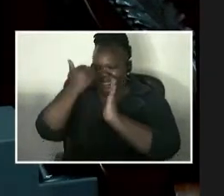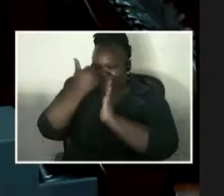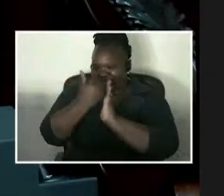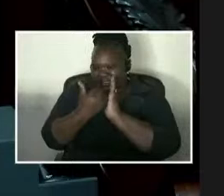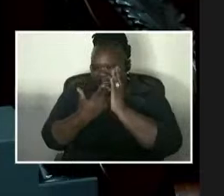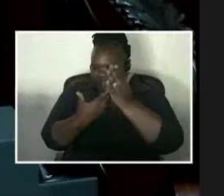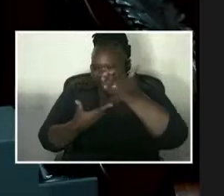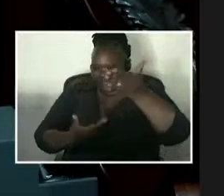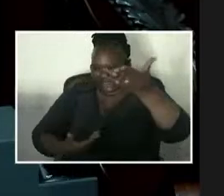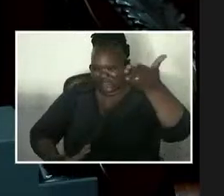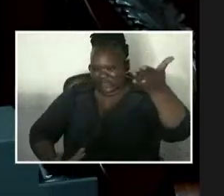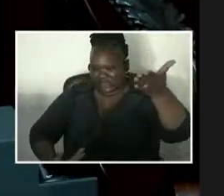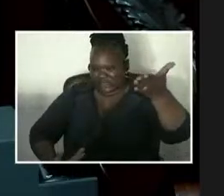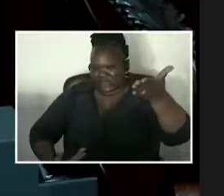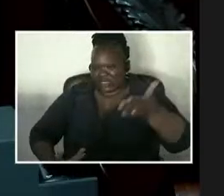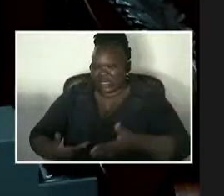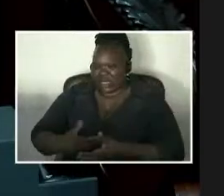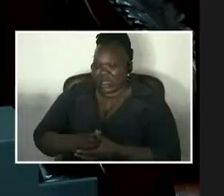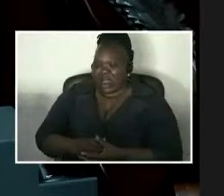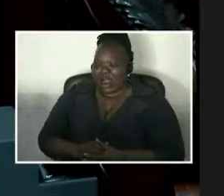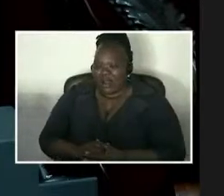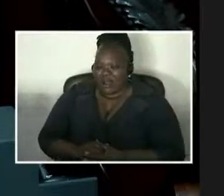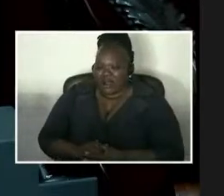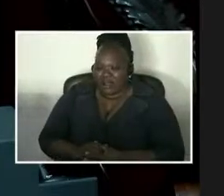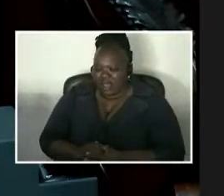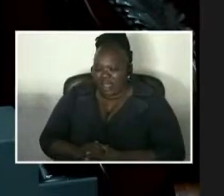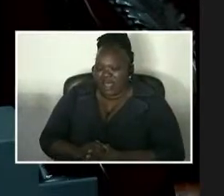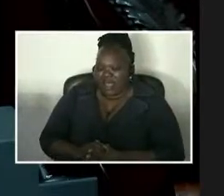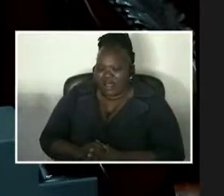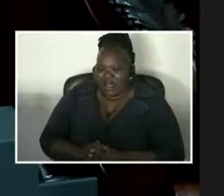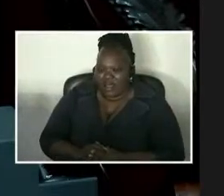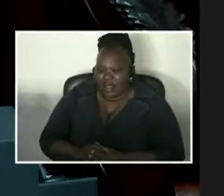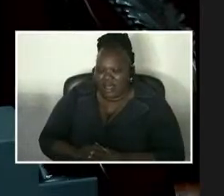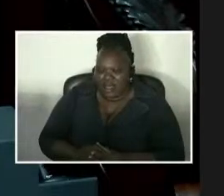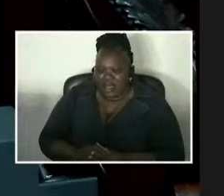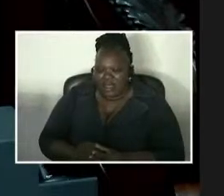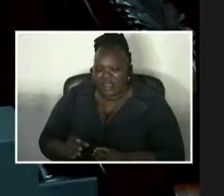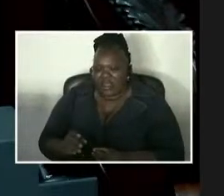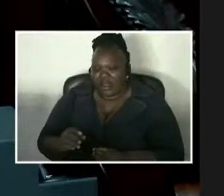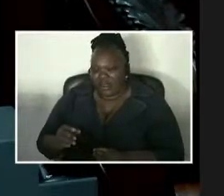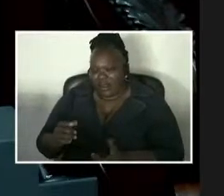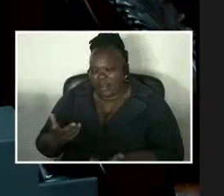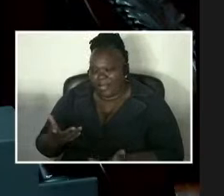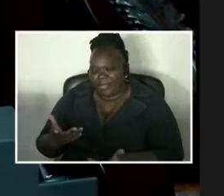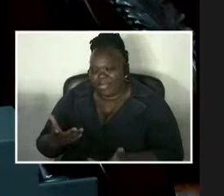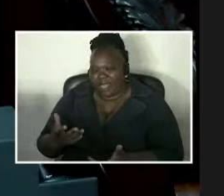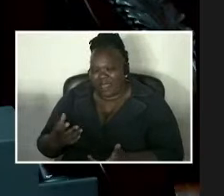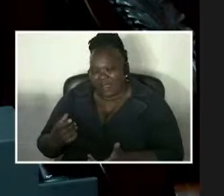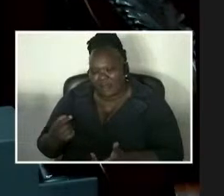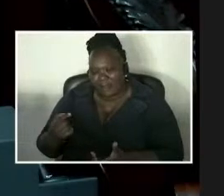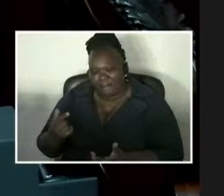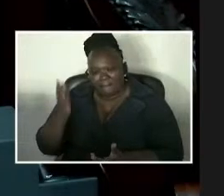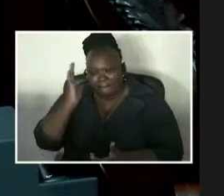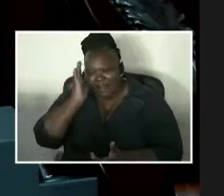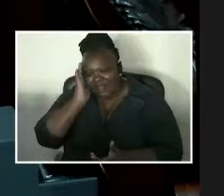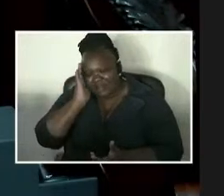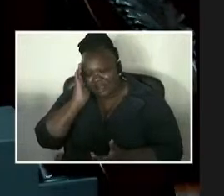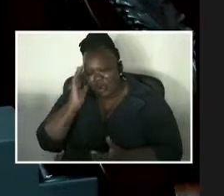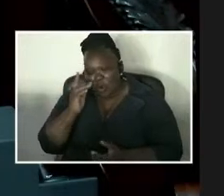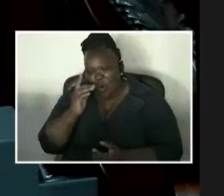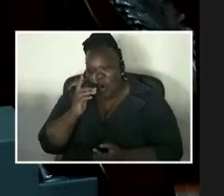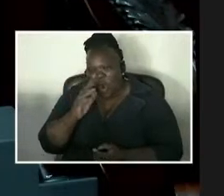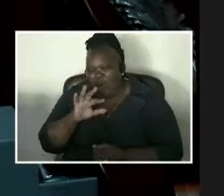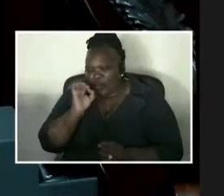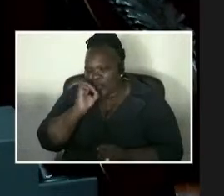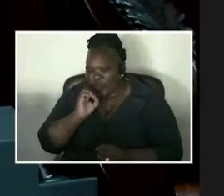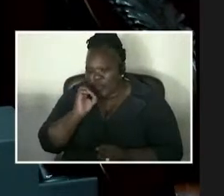107 63 bedded psychiatric extension at kingdom in zulu stands empty as there are no funded